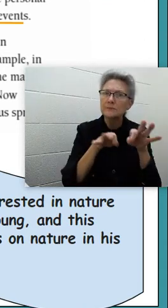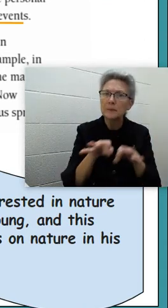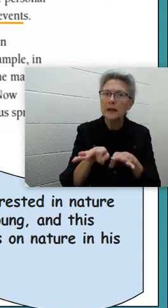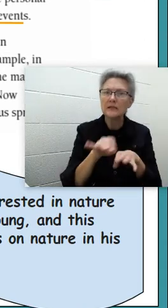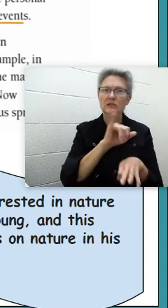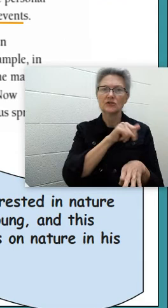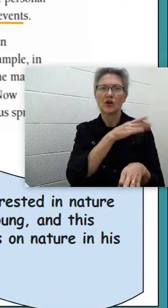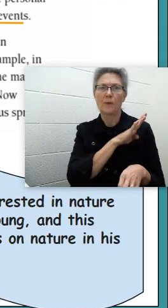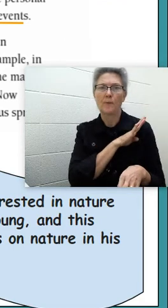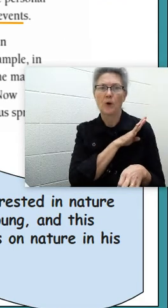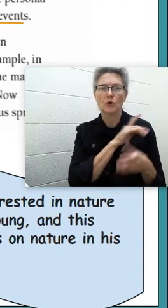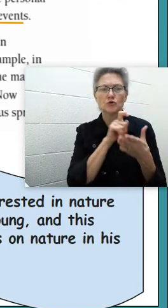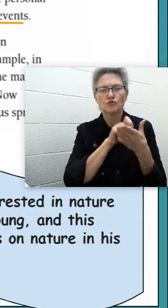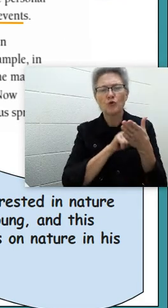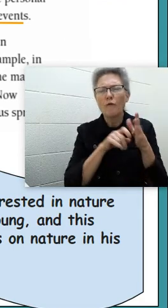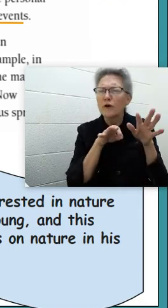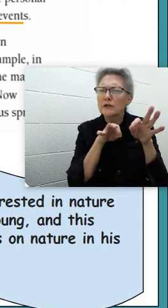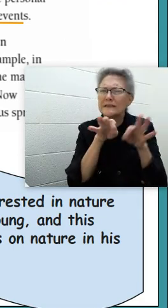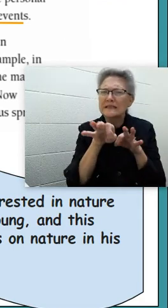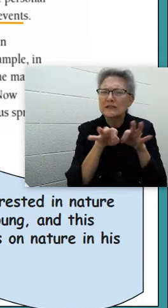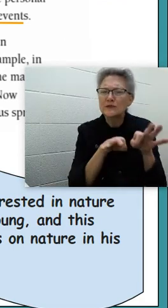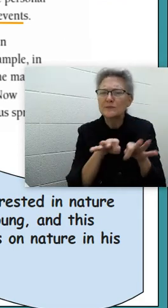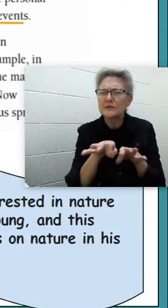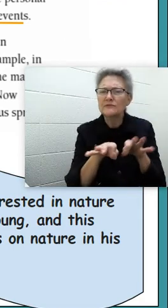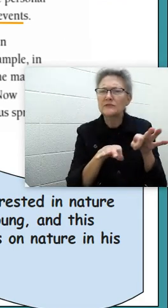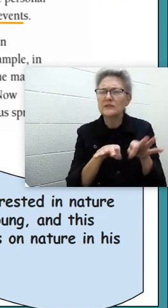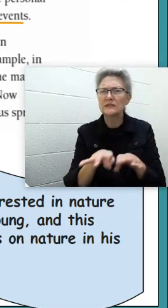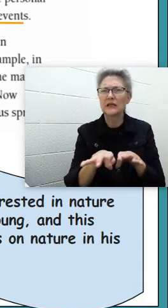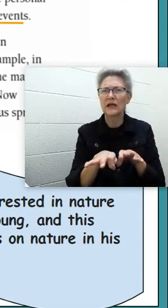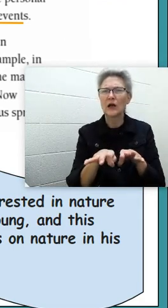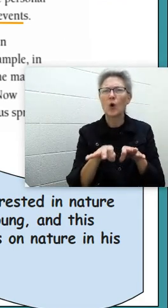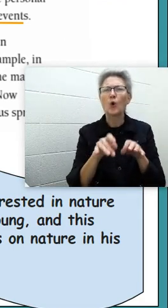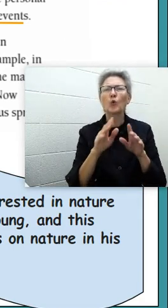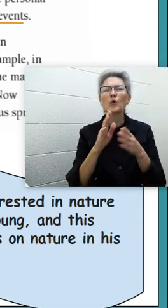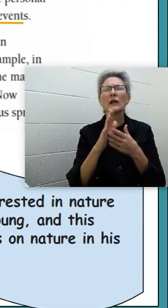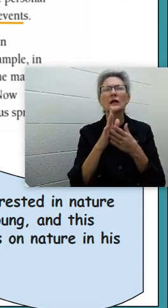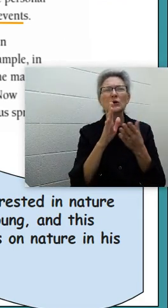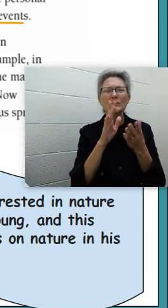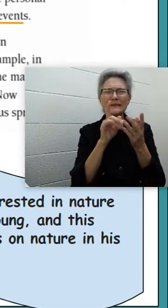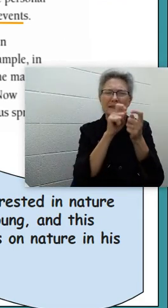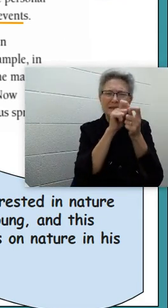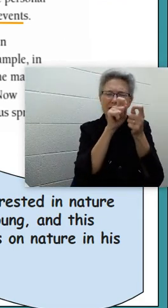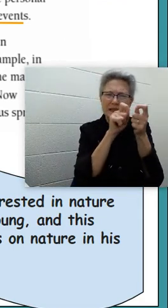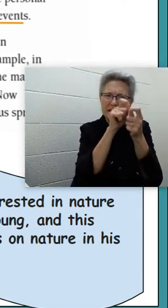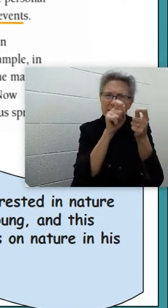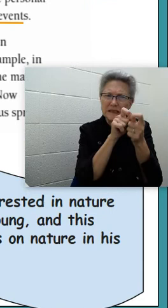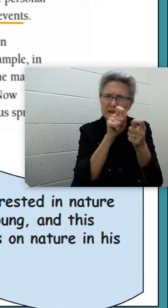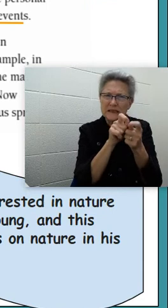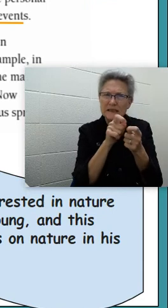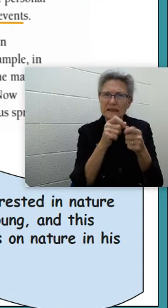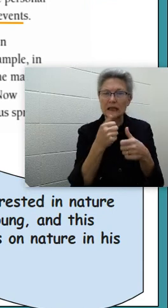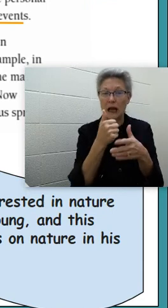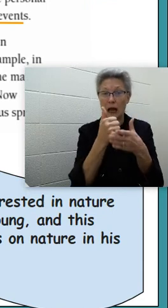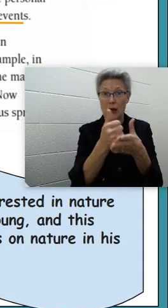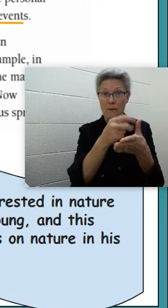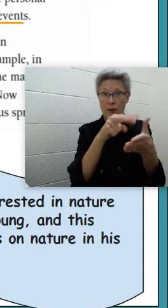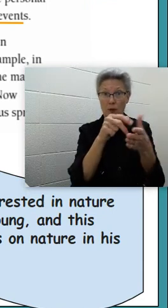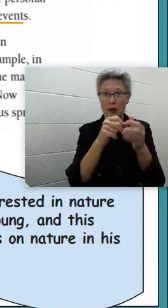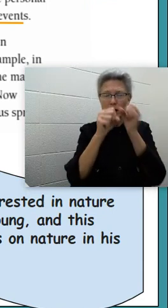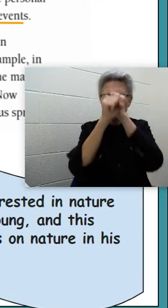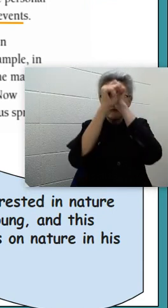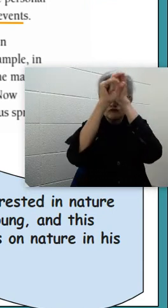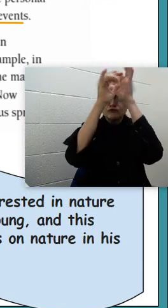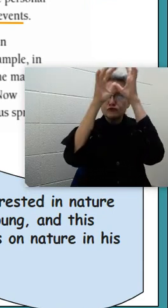that Burroughs wrote very descriptively, meaning that he used very great details to help readers visualize exactly what he was trying